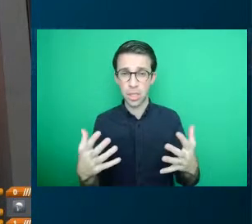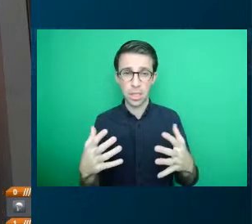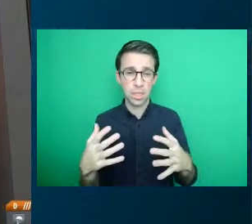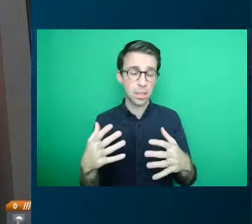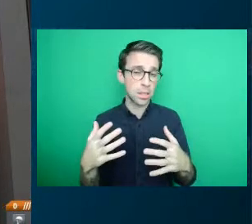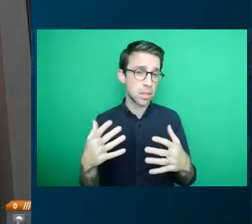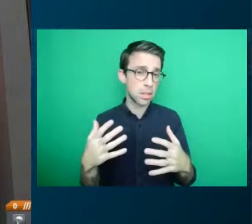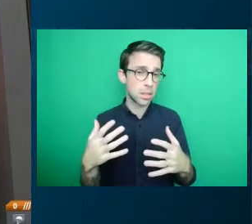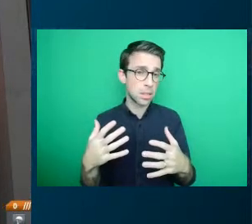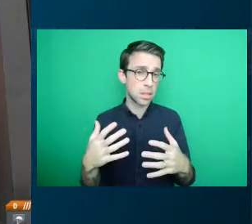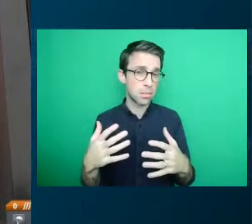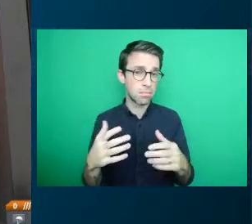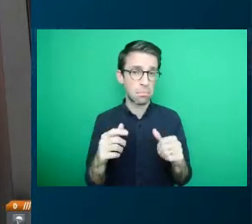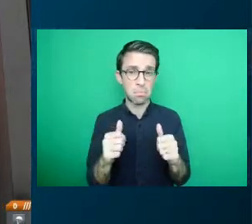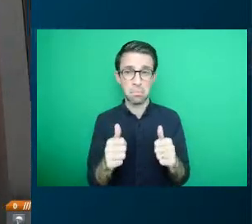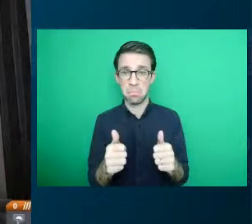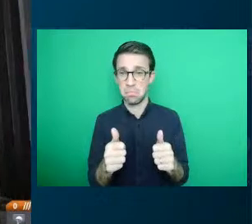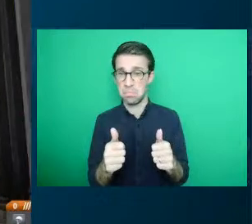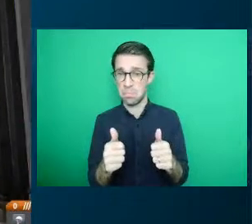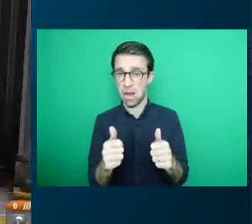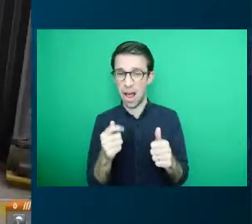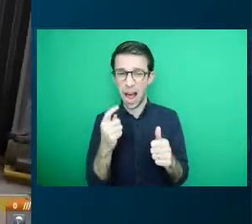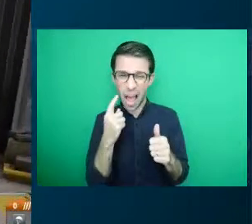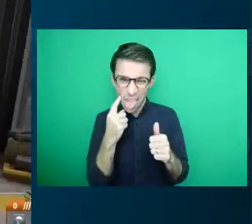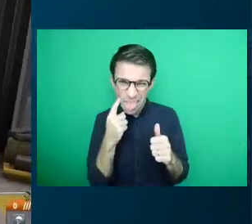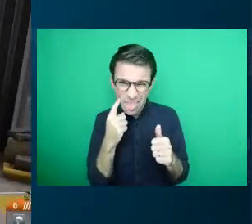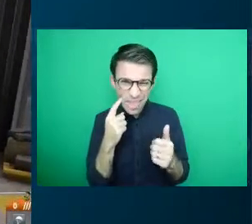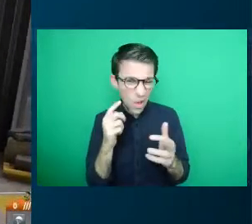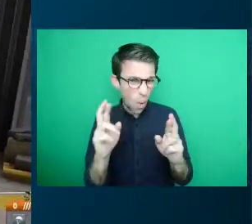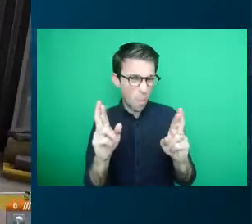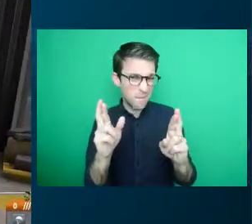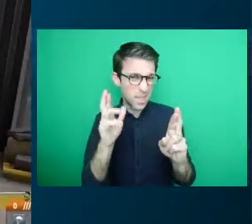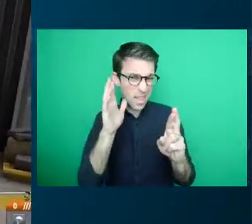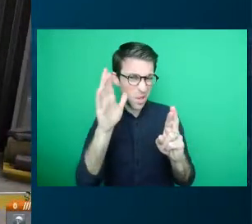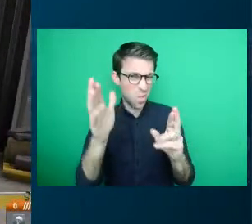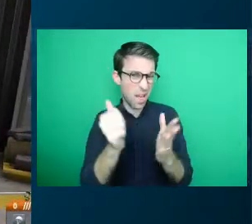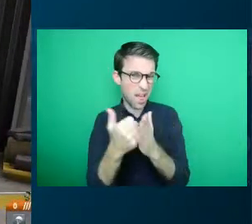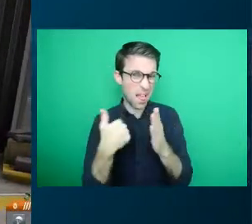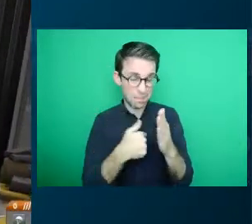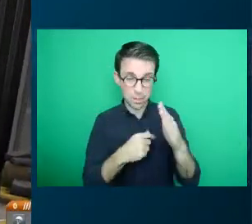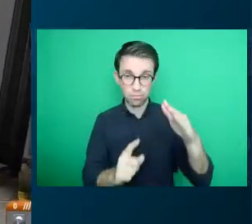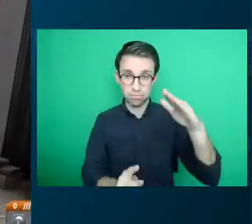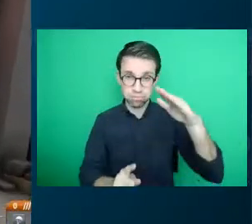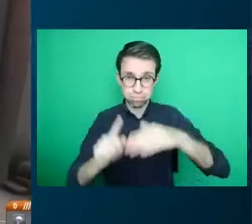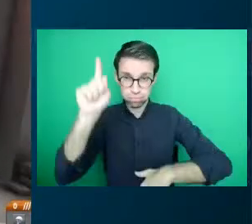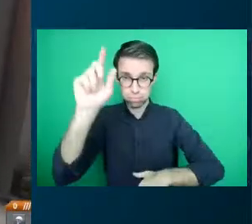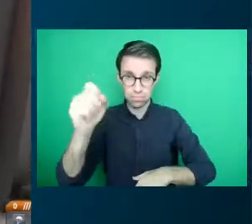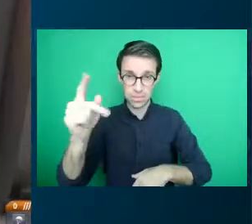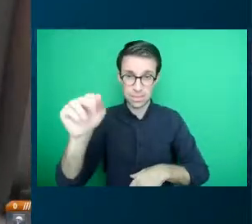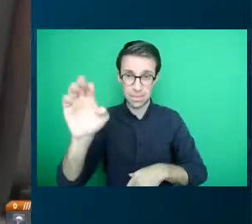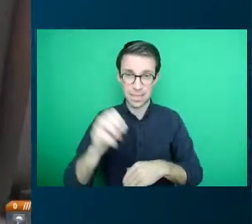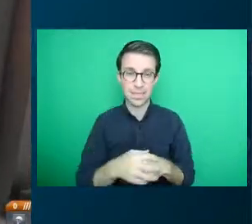that might be really close. Let's see if that's going to get us to space or not. And let's put this out one last time. The cool